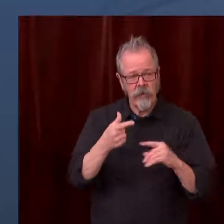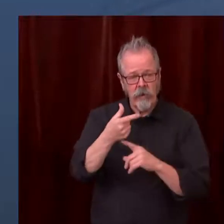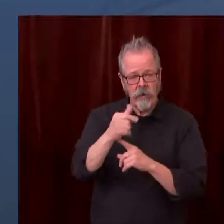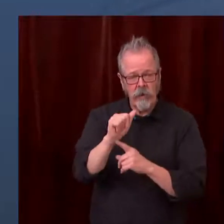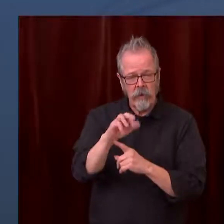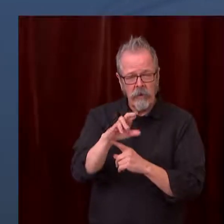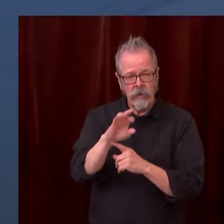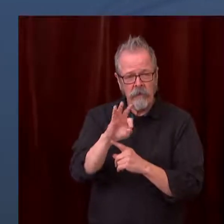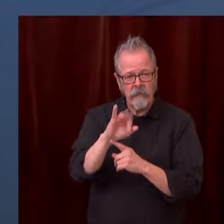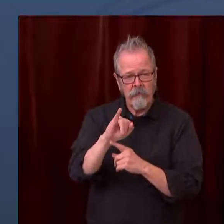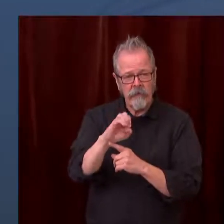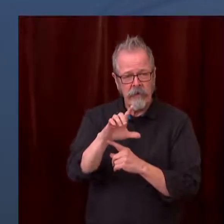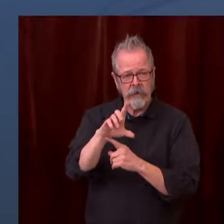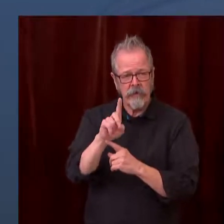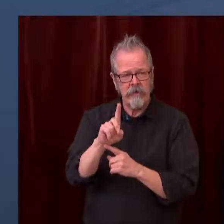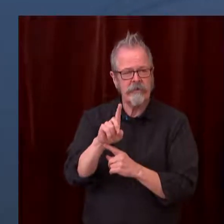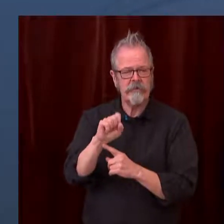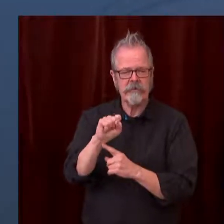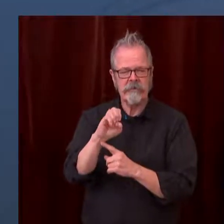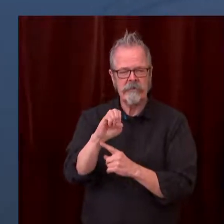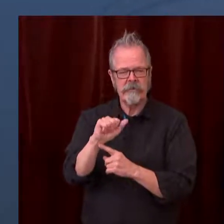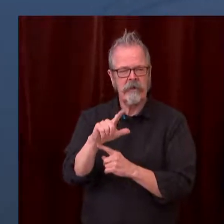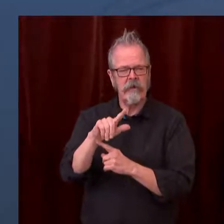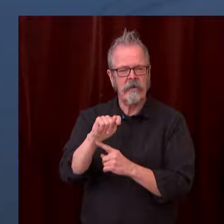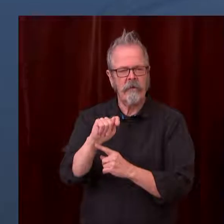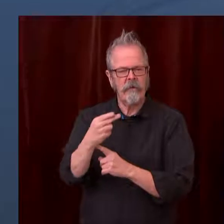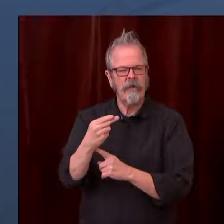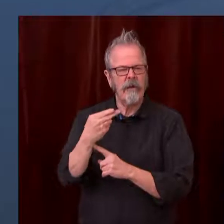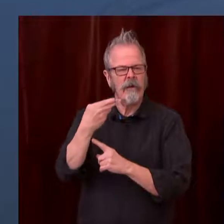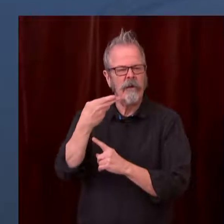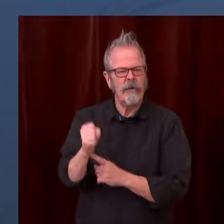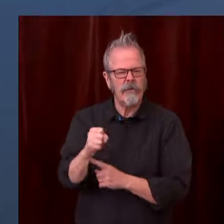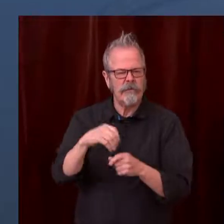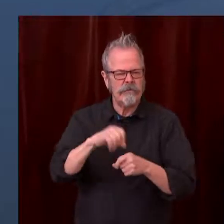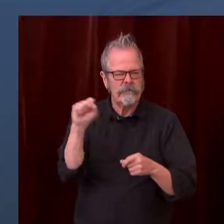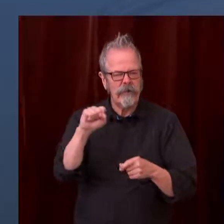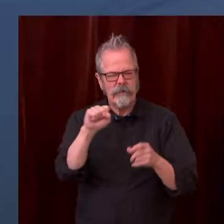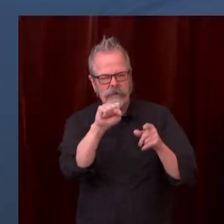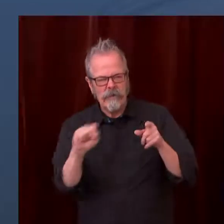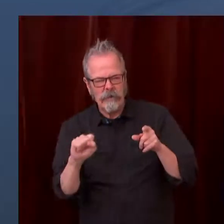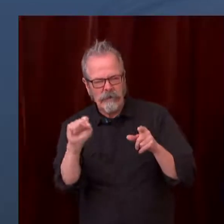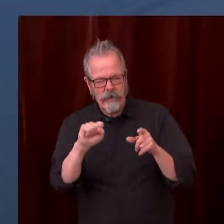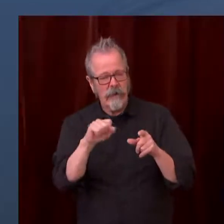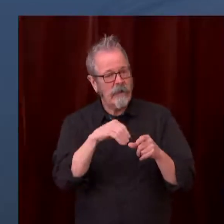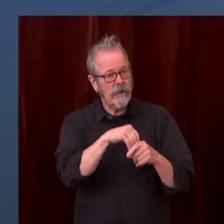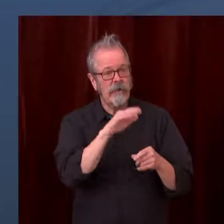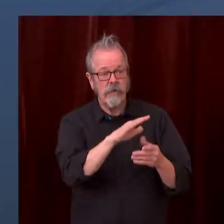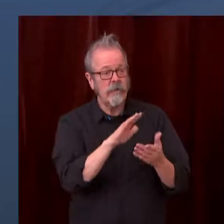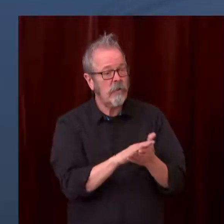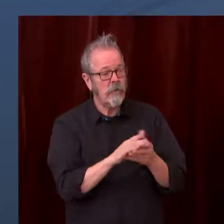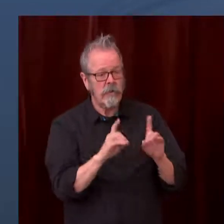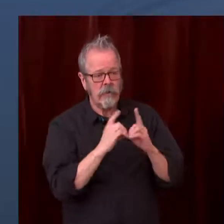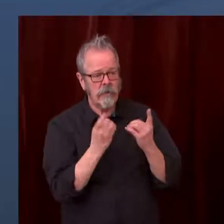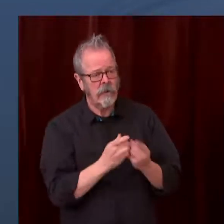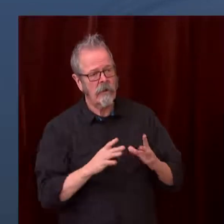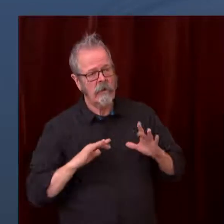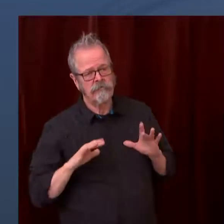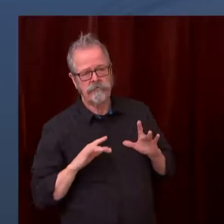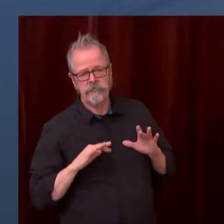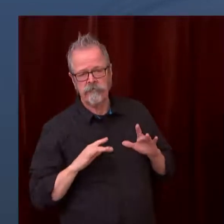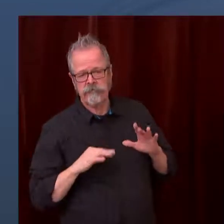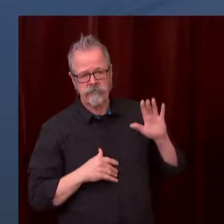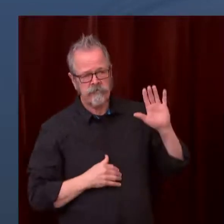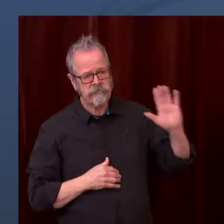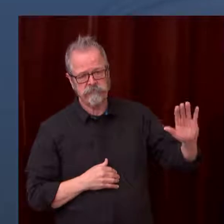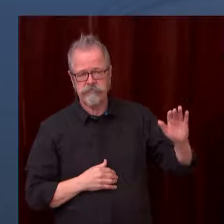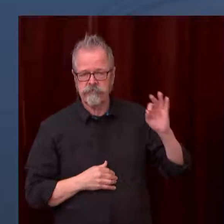happening in Seattle. By the way, you said something, Mayor, that provoked a thought, and that is the fact that we need to follow